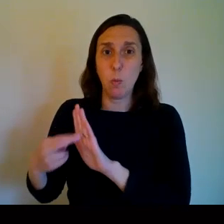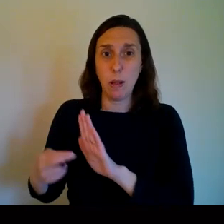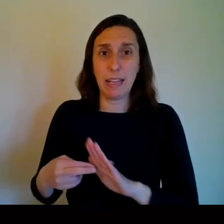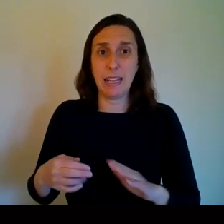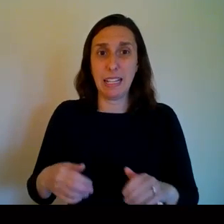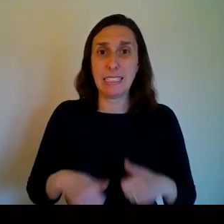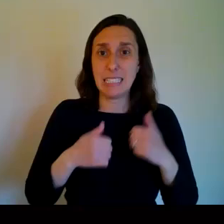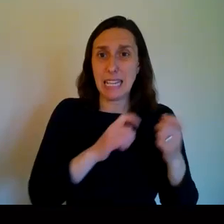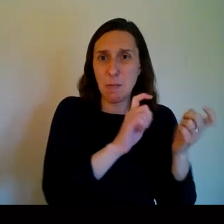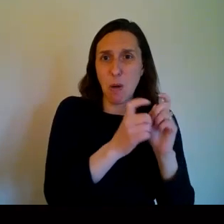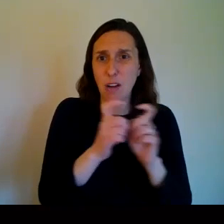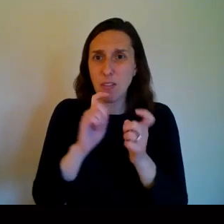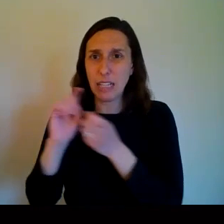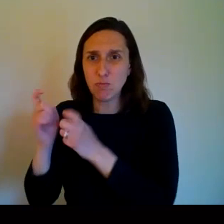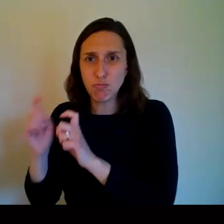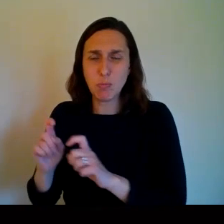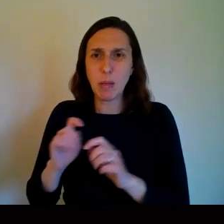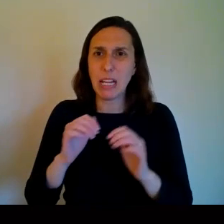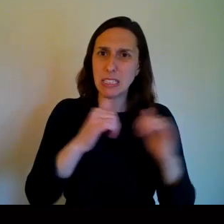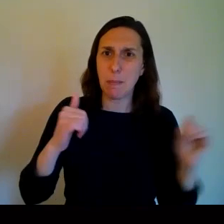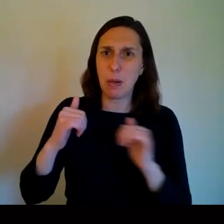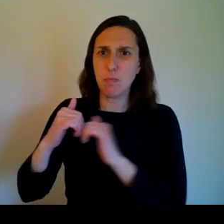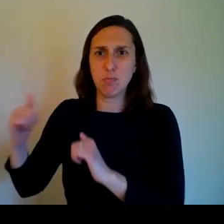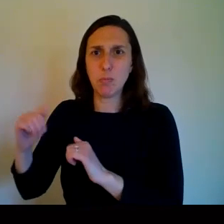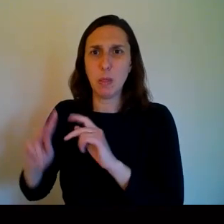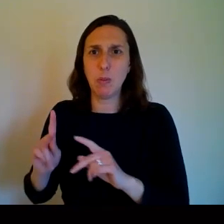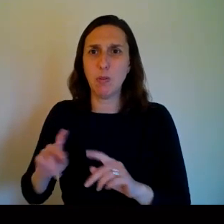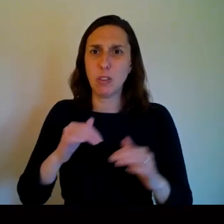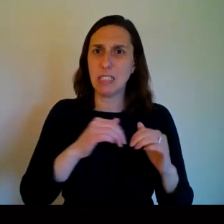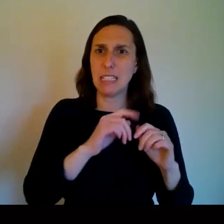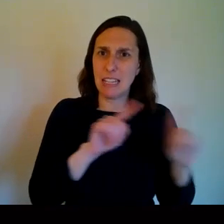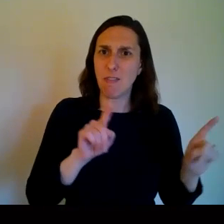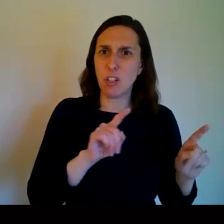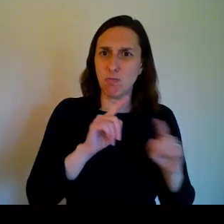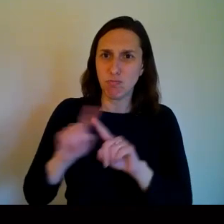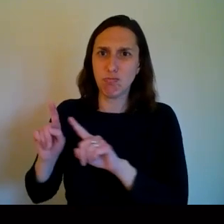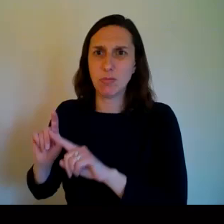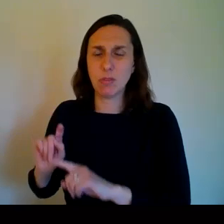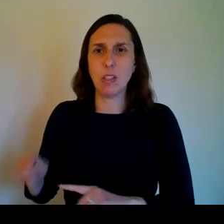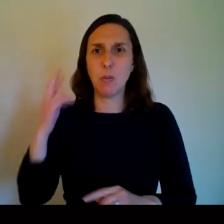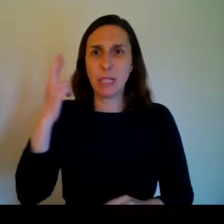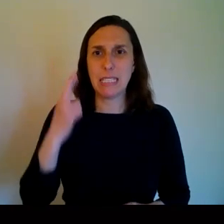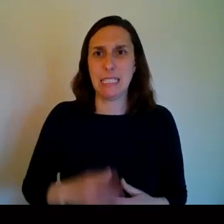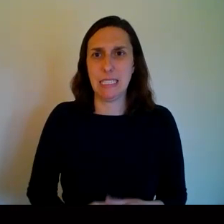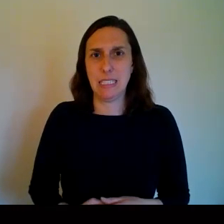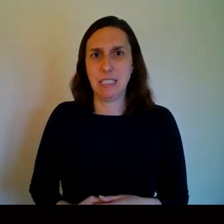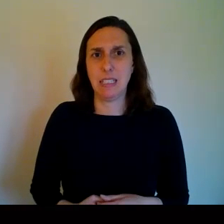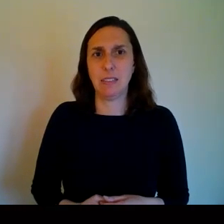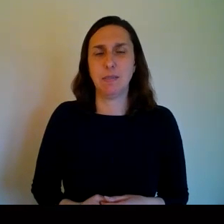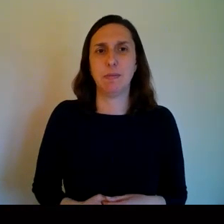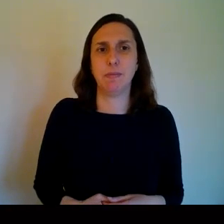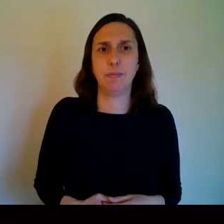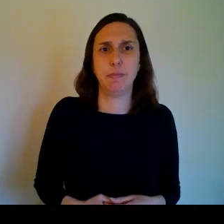exist and get modified by separate people for separate reasons. So what we need is some way of